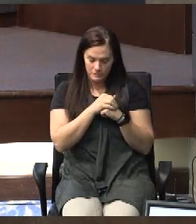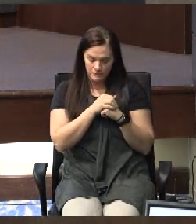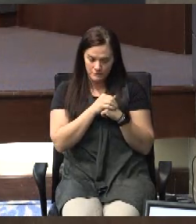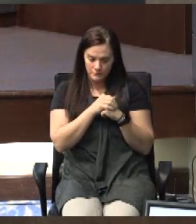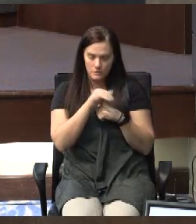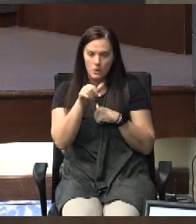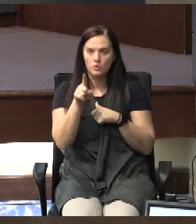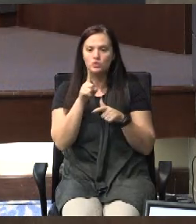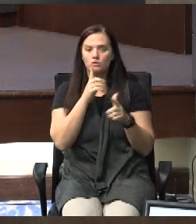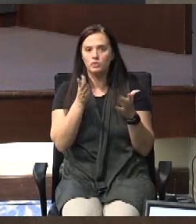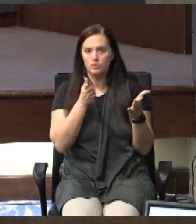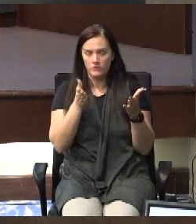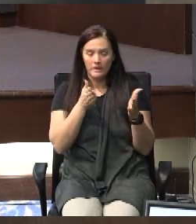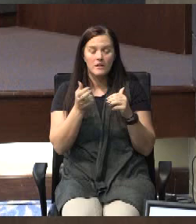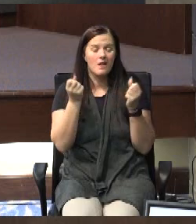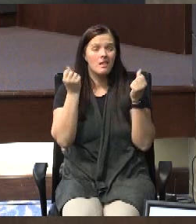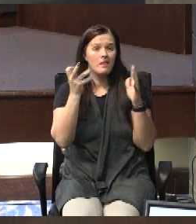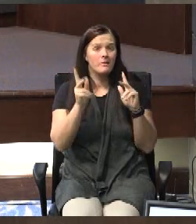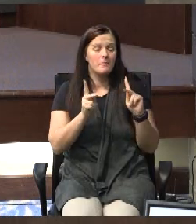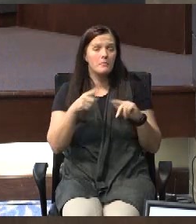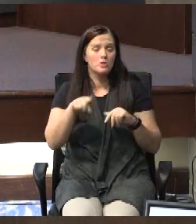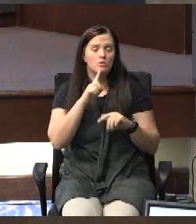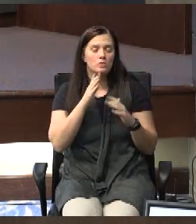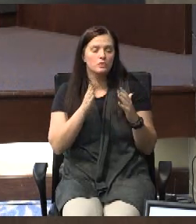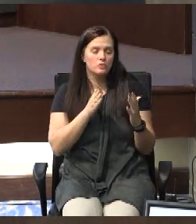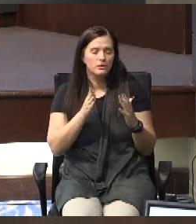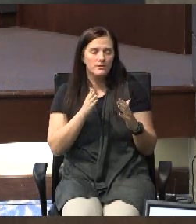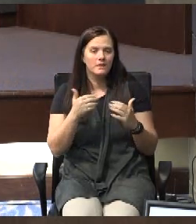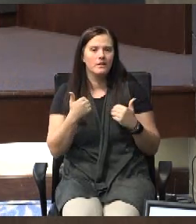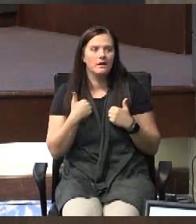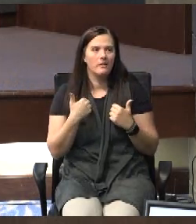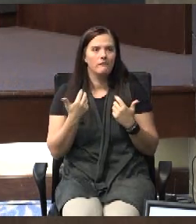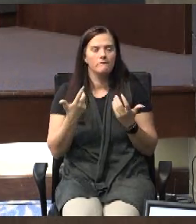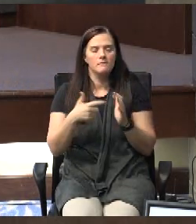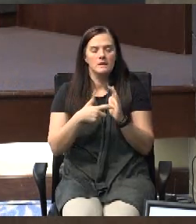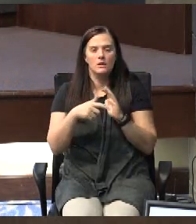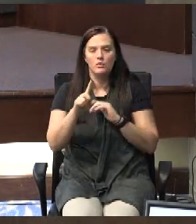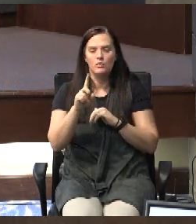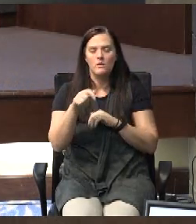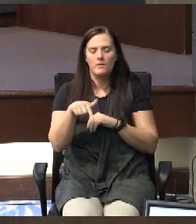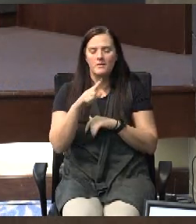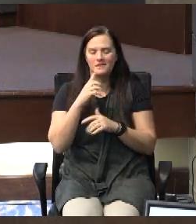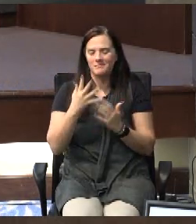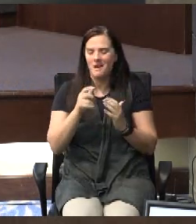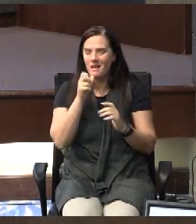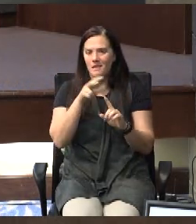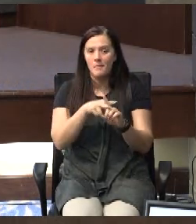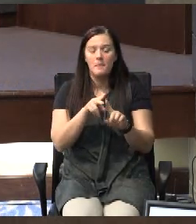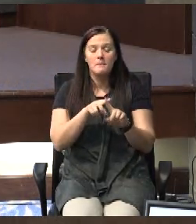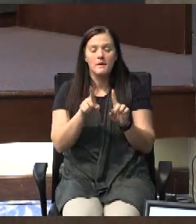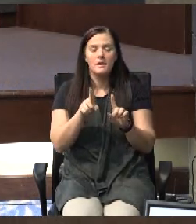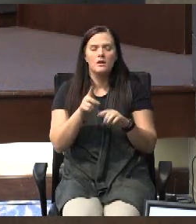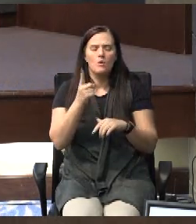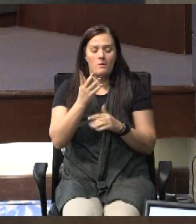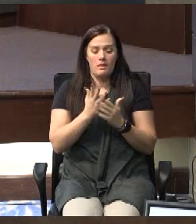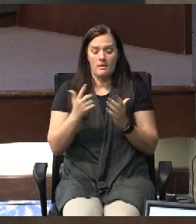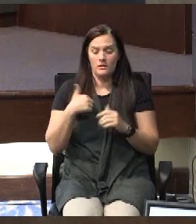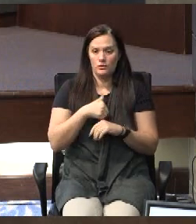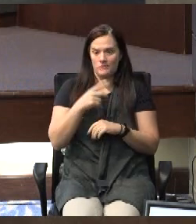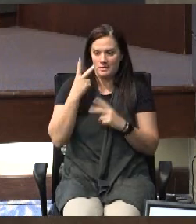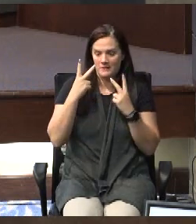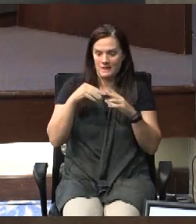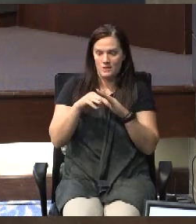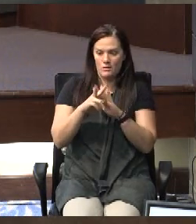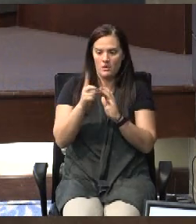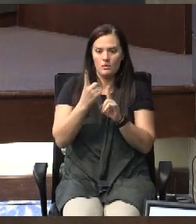those that you're serving, and a lot of the people that you're serving have need where this might not apply. But one of the things we're seeing in